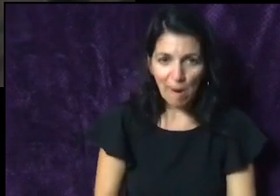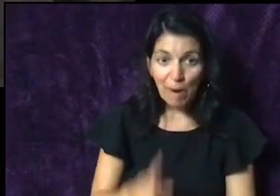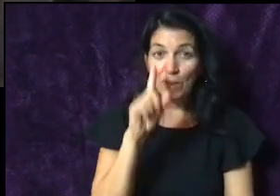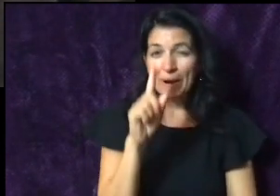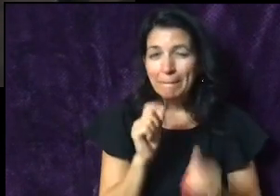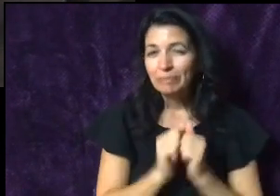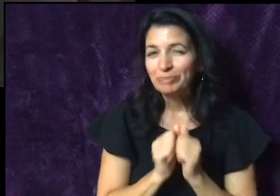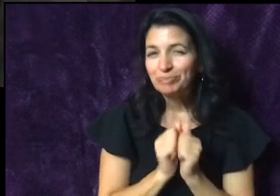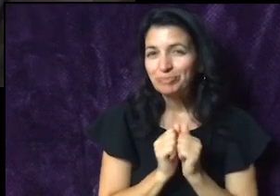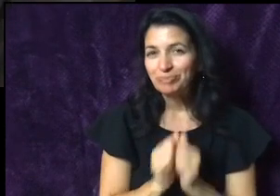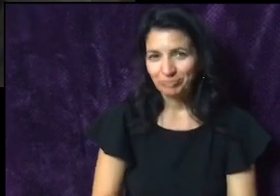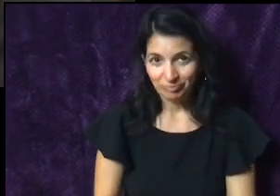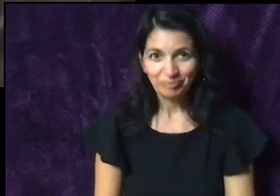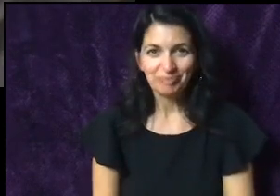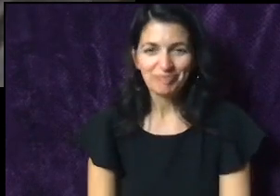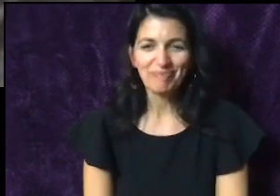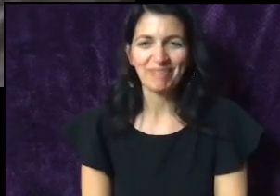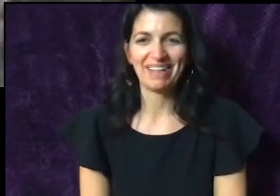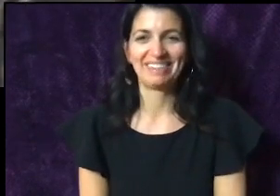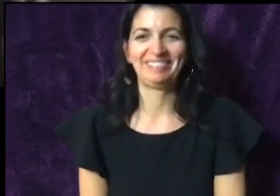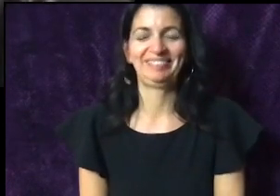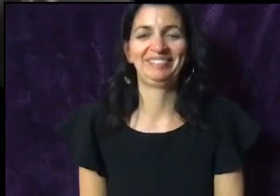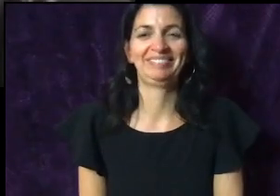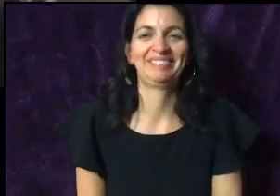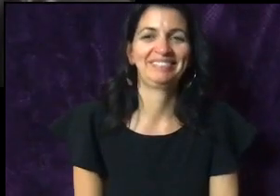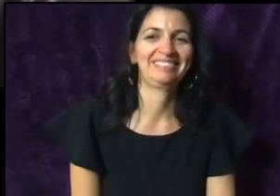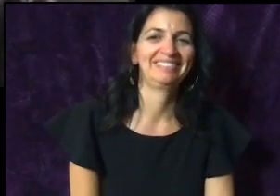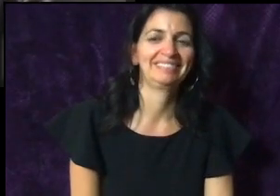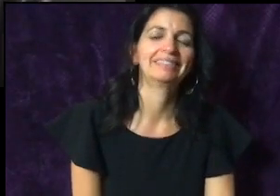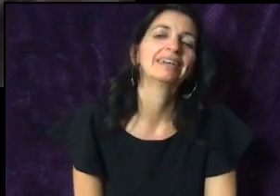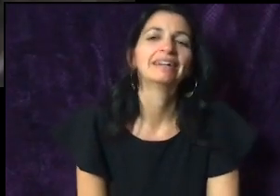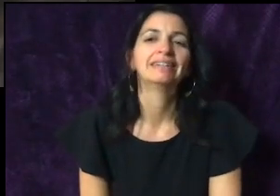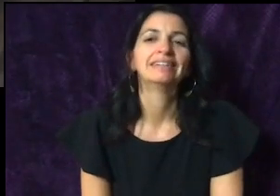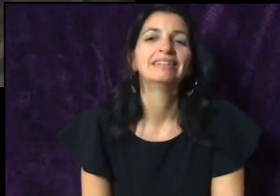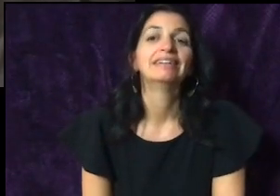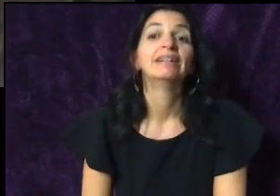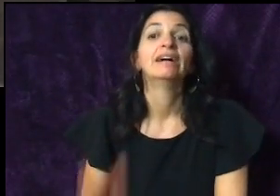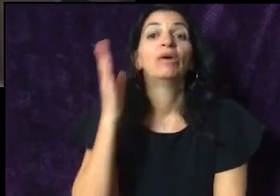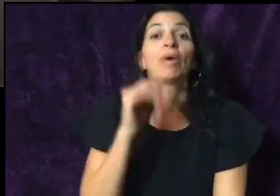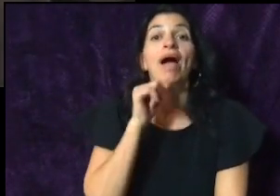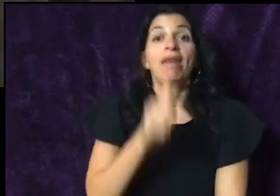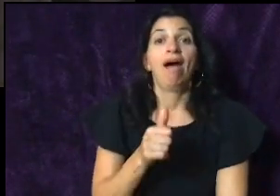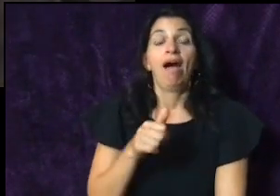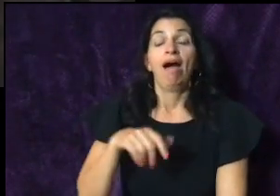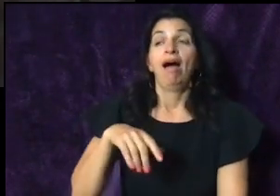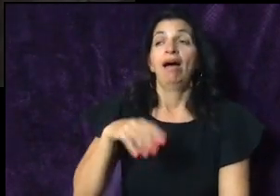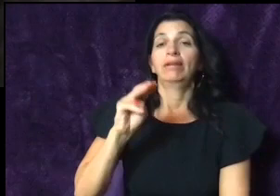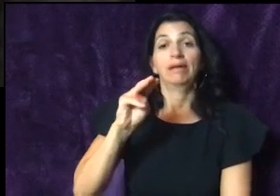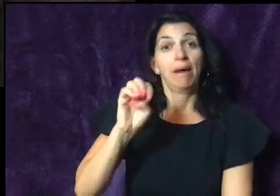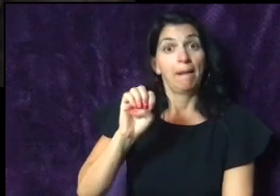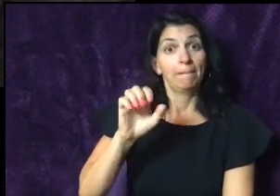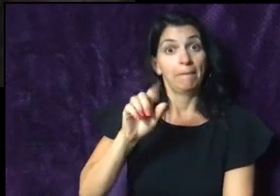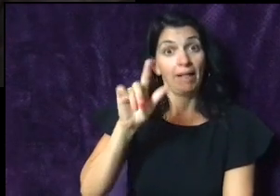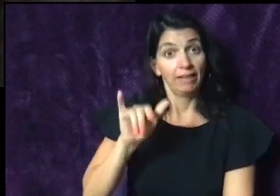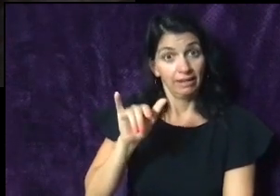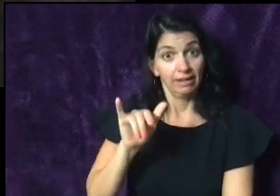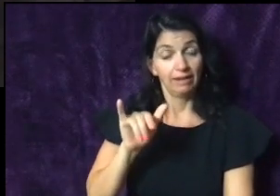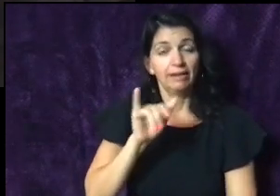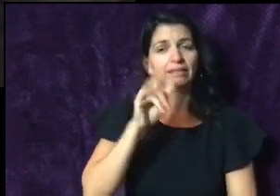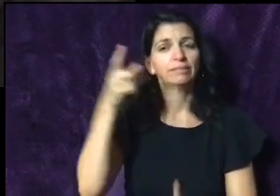like an example of the activity you can do. So why don't we do, let me think. Why don't we make a melody that